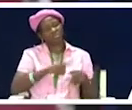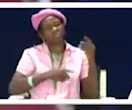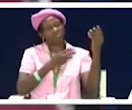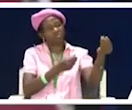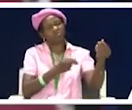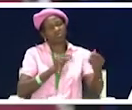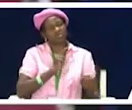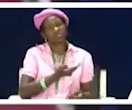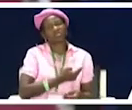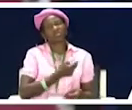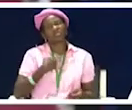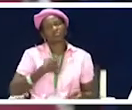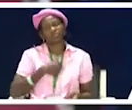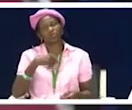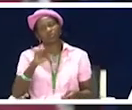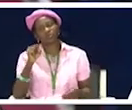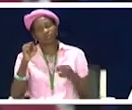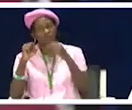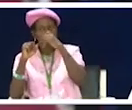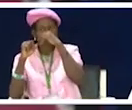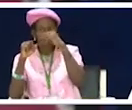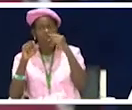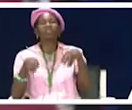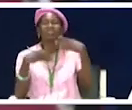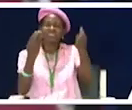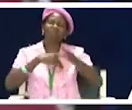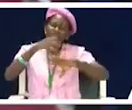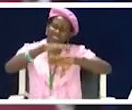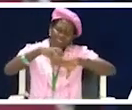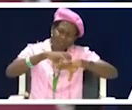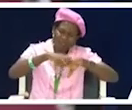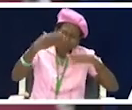should. Hey, give me the envelope.